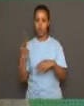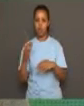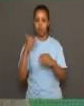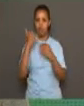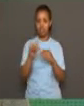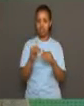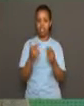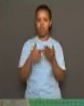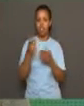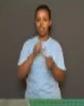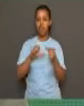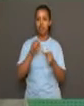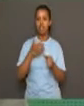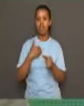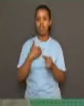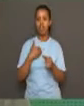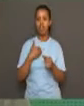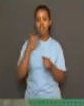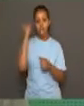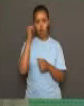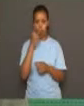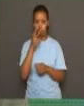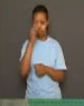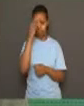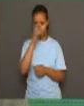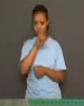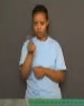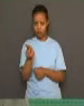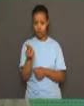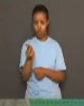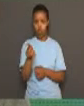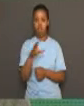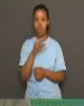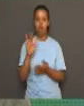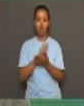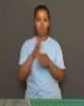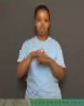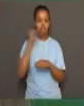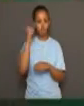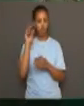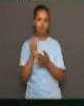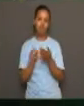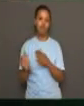happen in the environment? Write down your experience on a sheet of notebook paper.